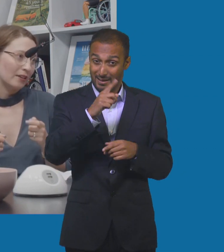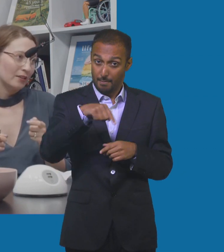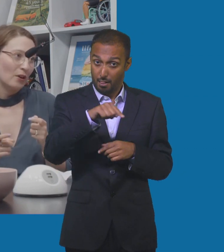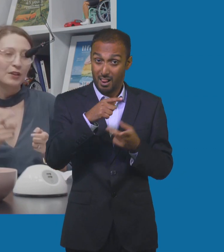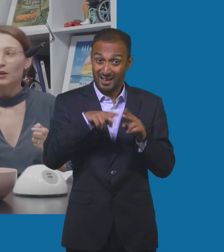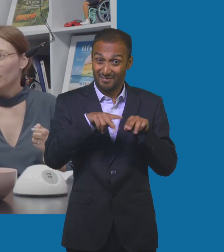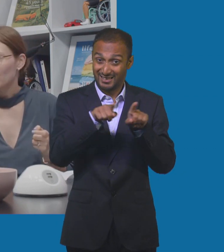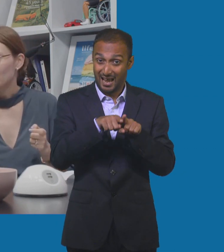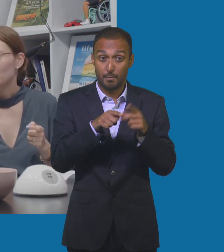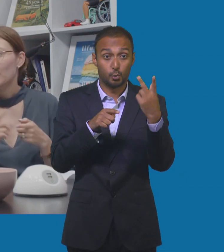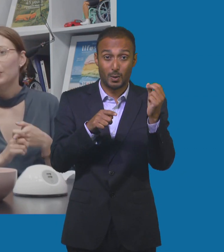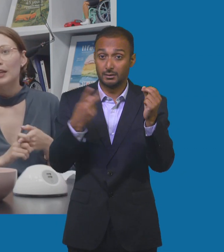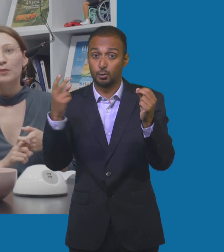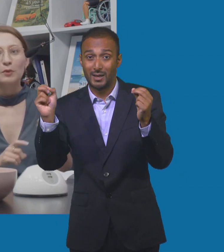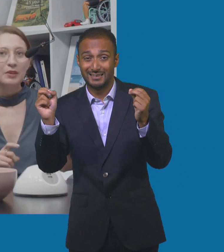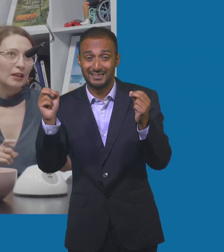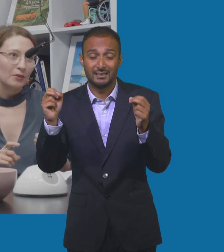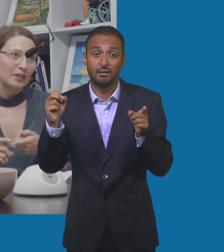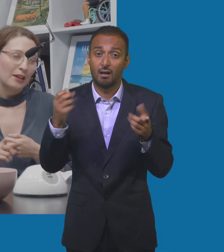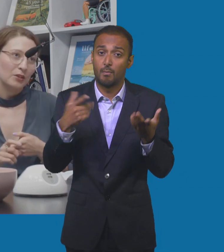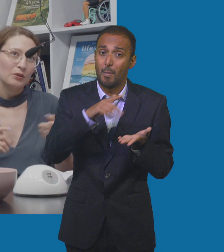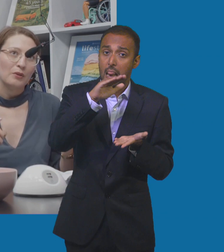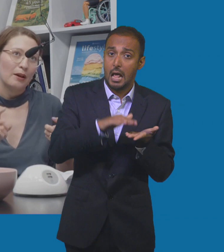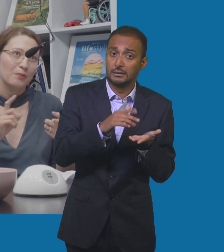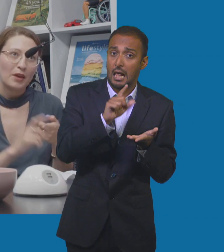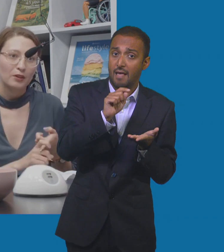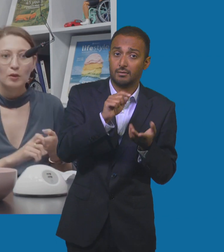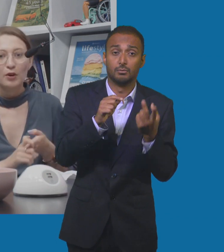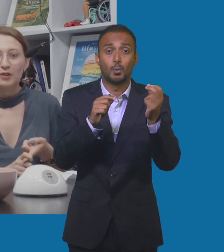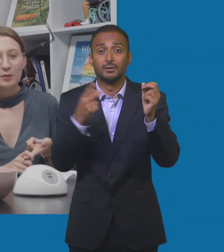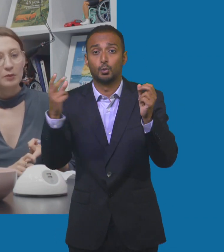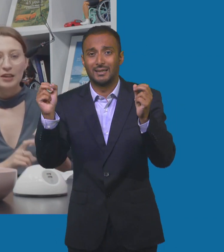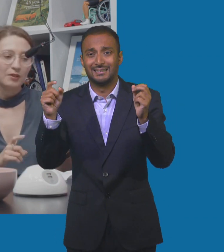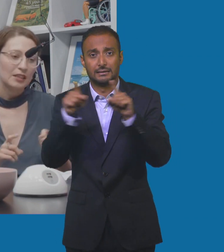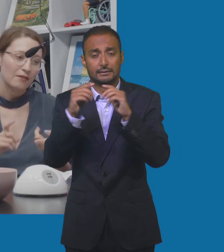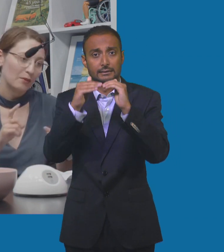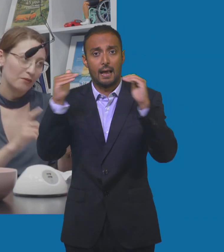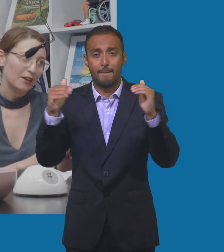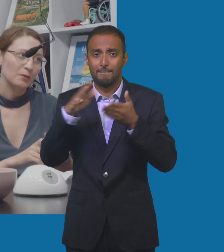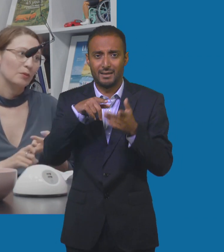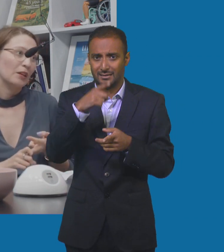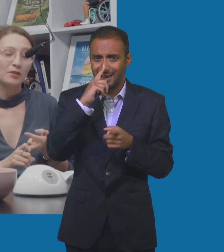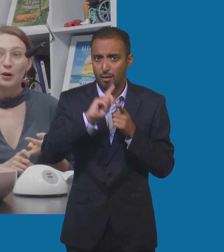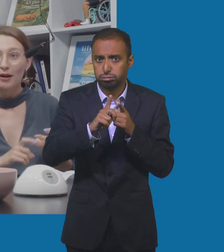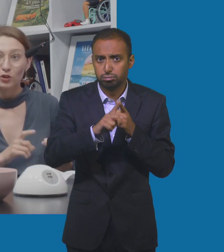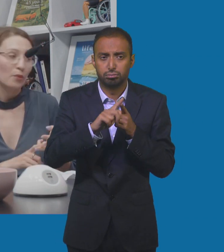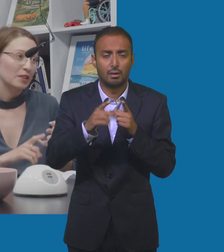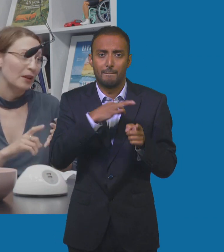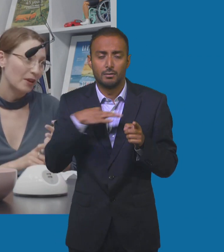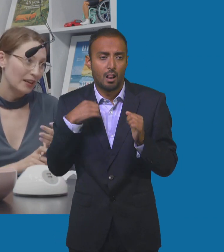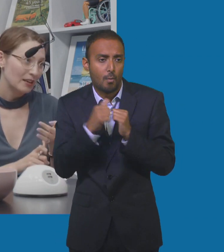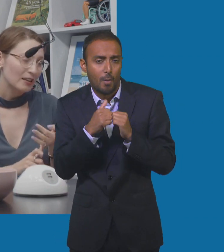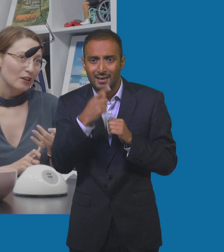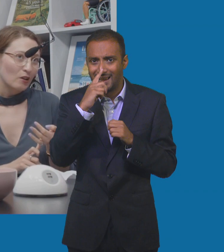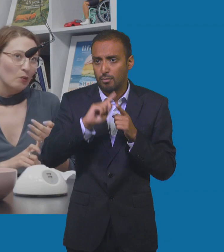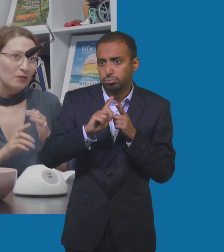knock-on effects on the economy? So people being able to get to medical appointments, people being able to see family and friends, people being able to go out and shop and